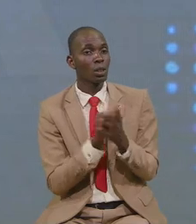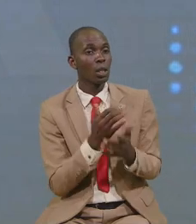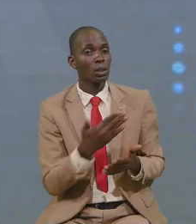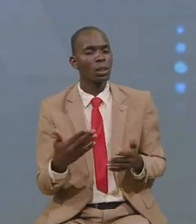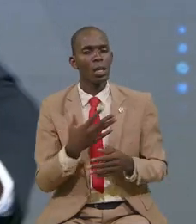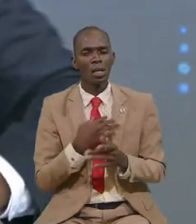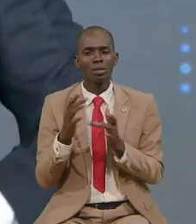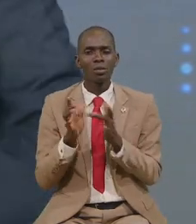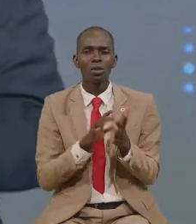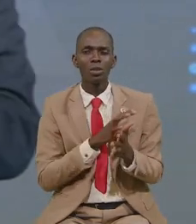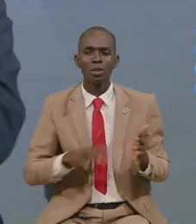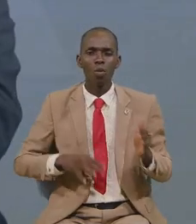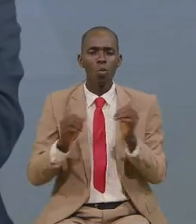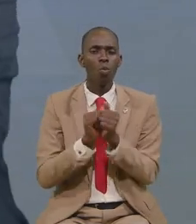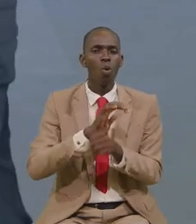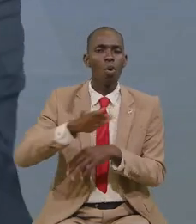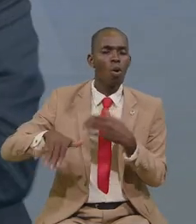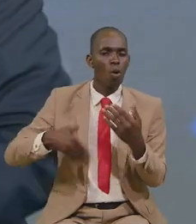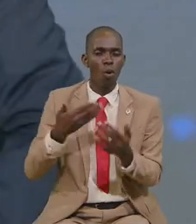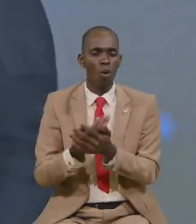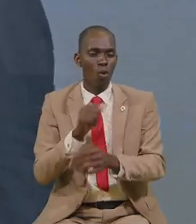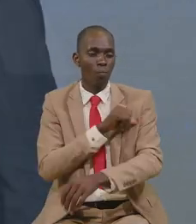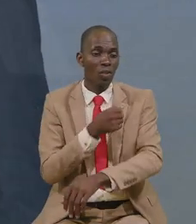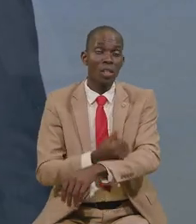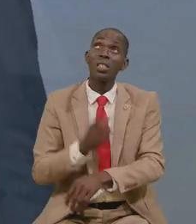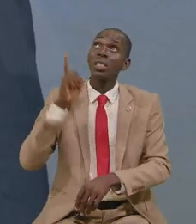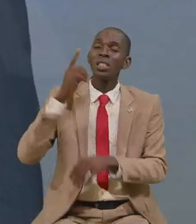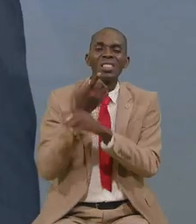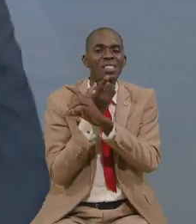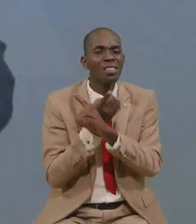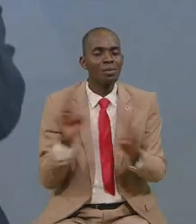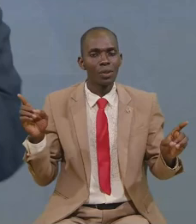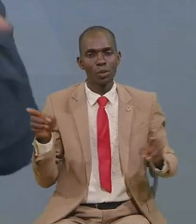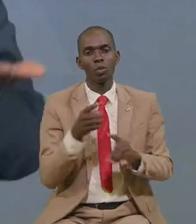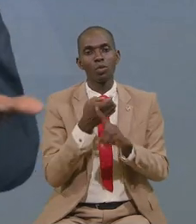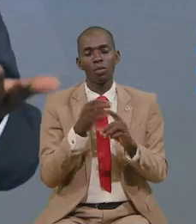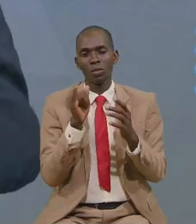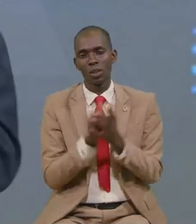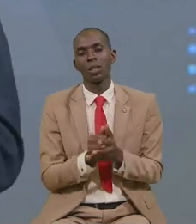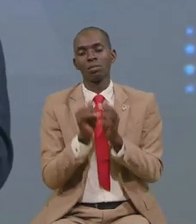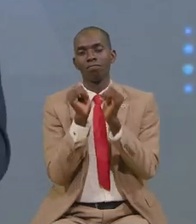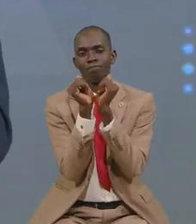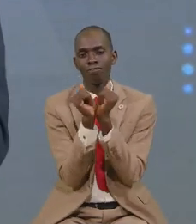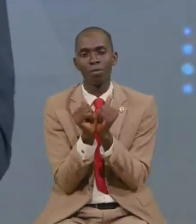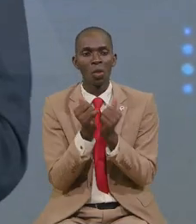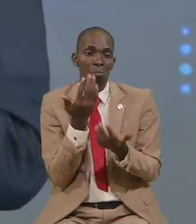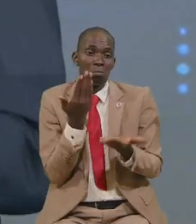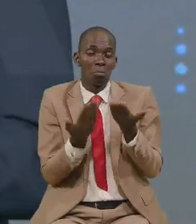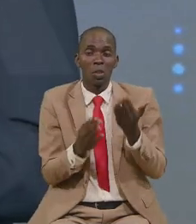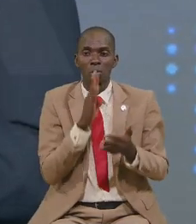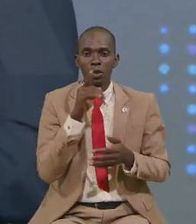all authority, he delivers from that captivity. Maybe you are a captive